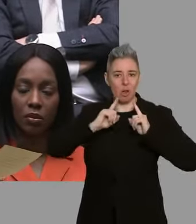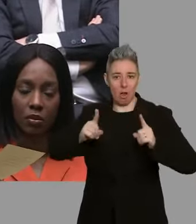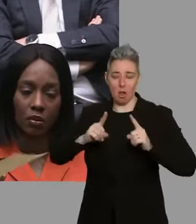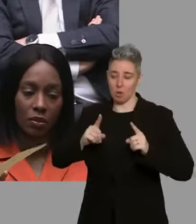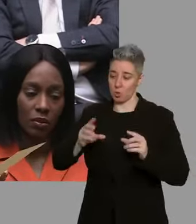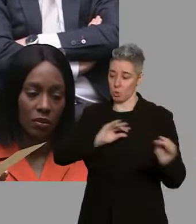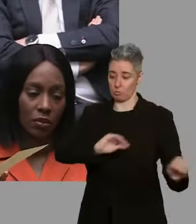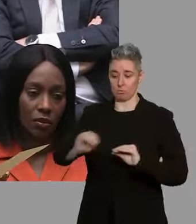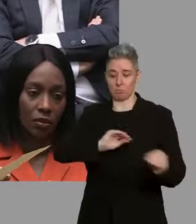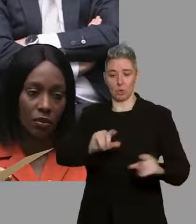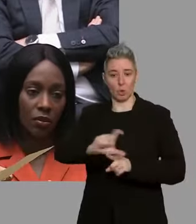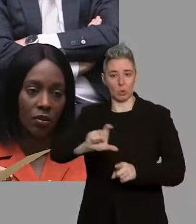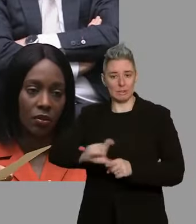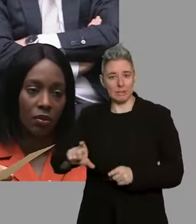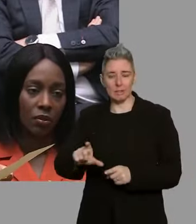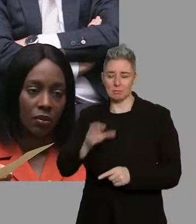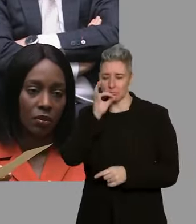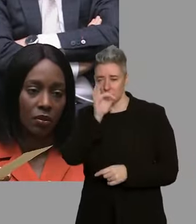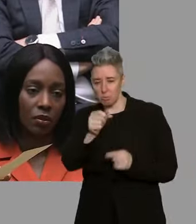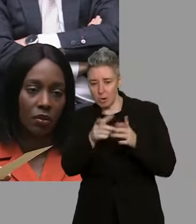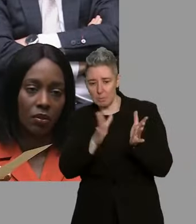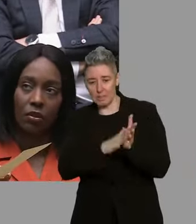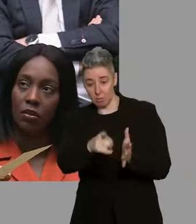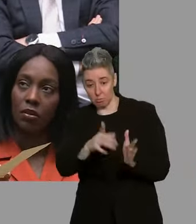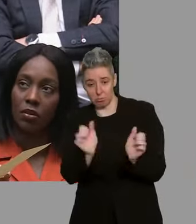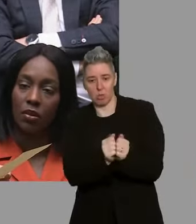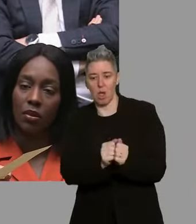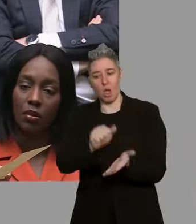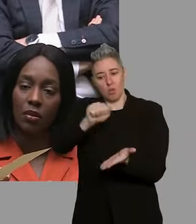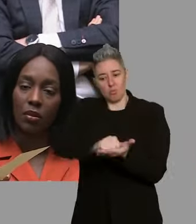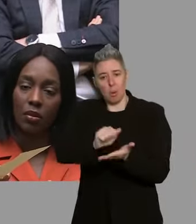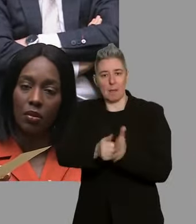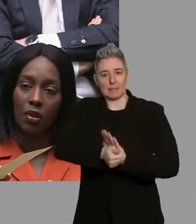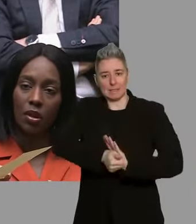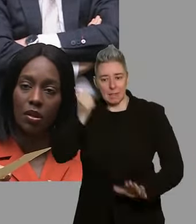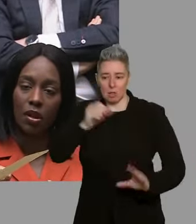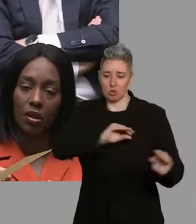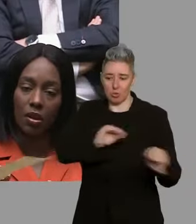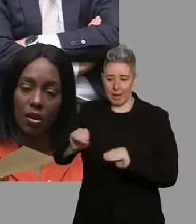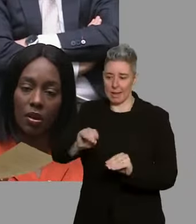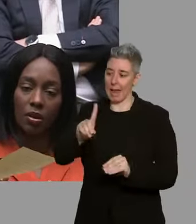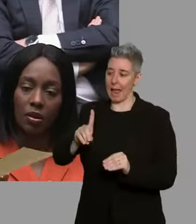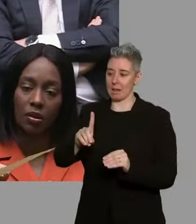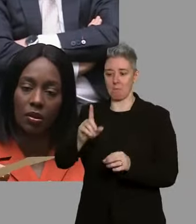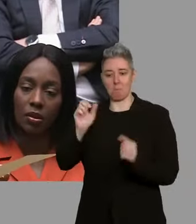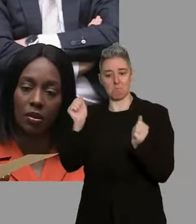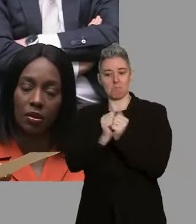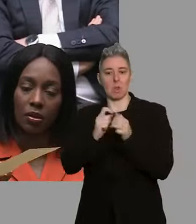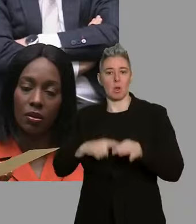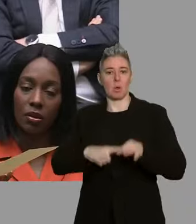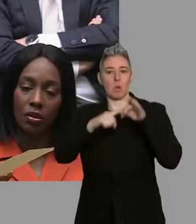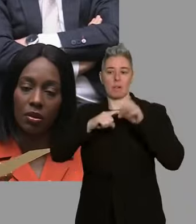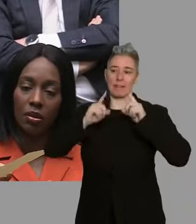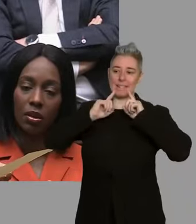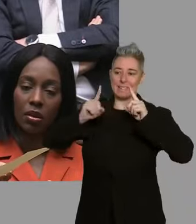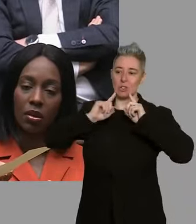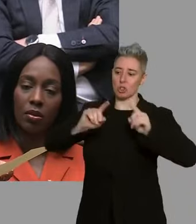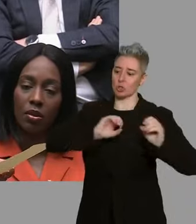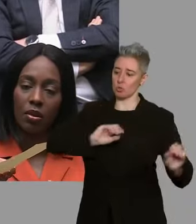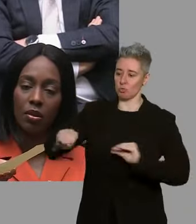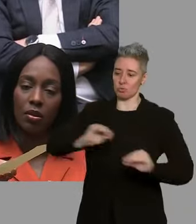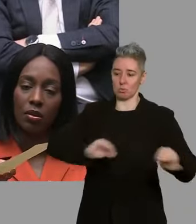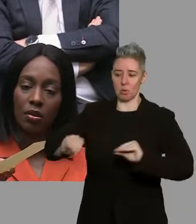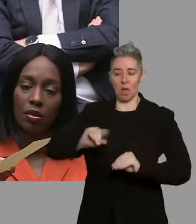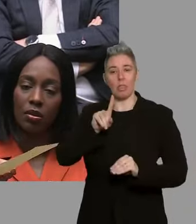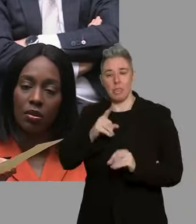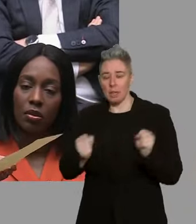and having the teachers necessary to deliver it is absolutely vital to growing our economy and building the homes we need for the future? And